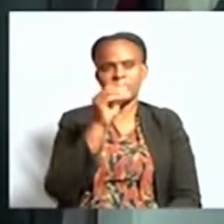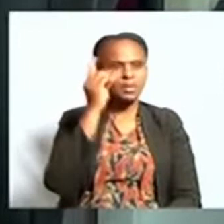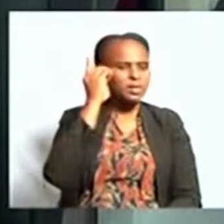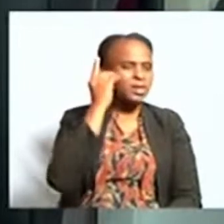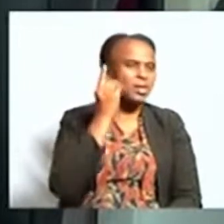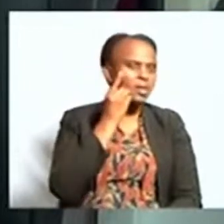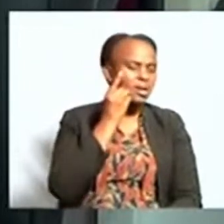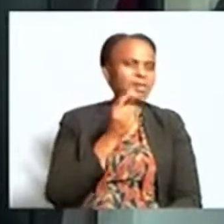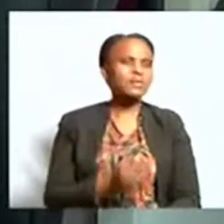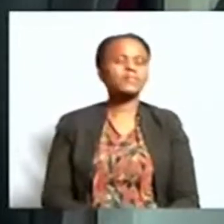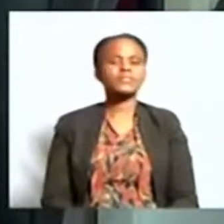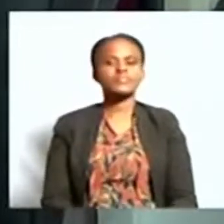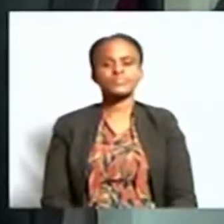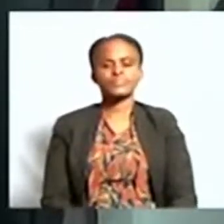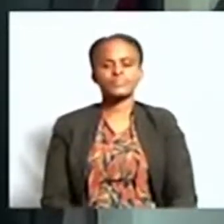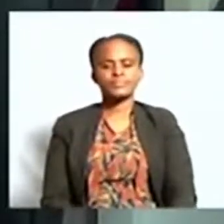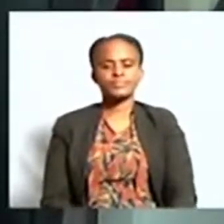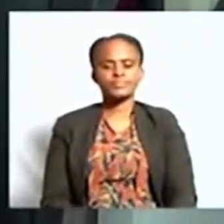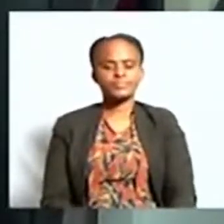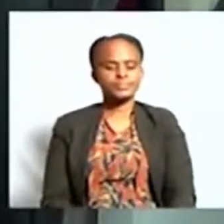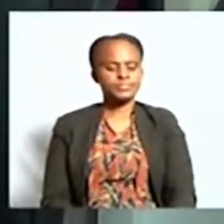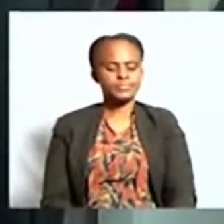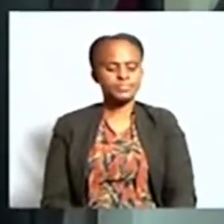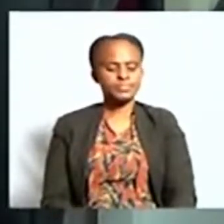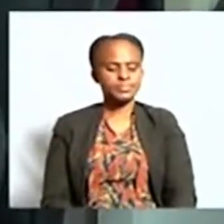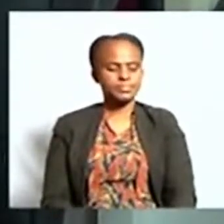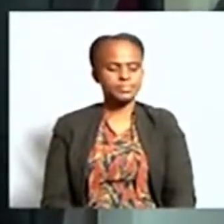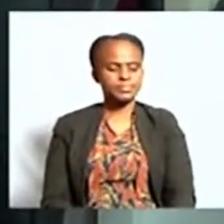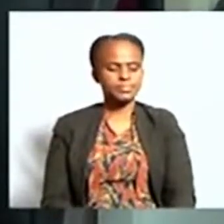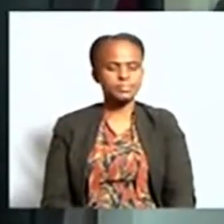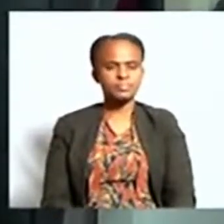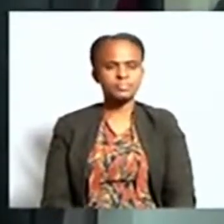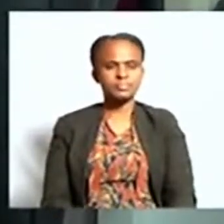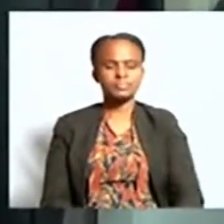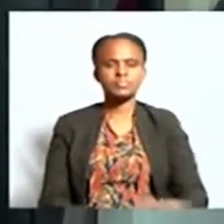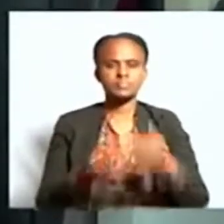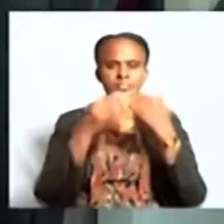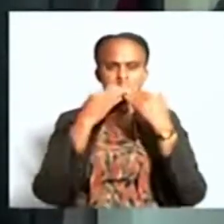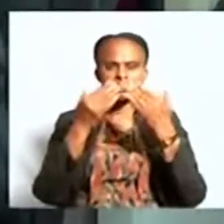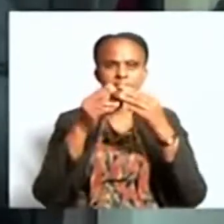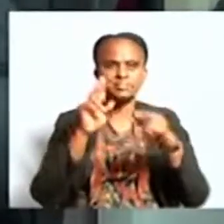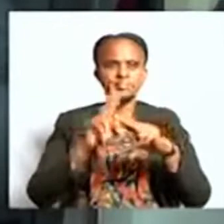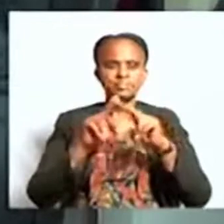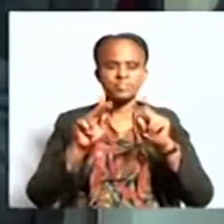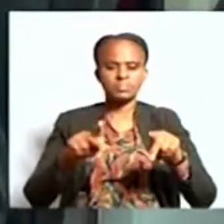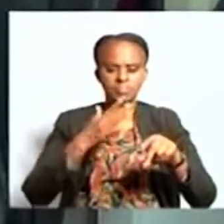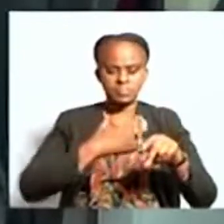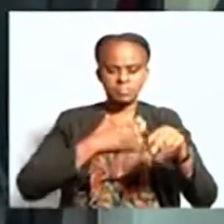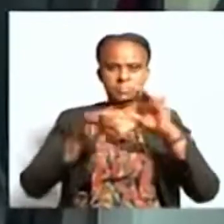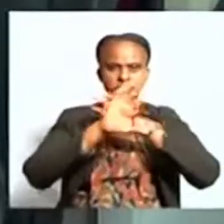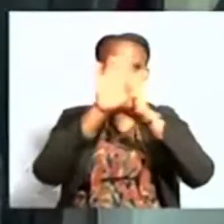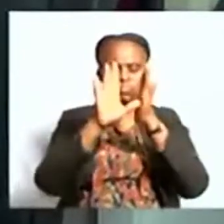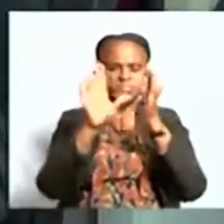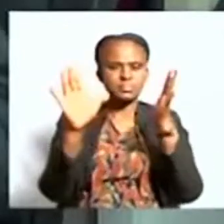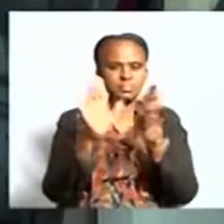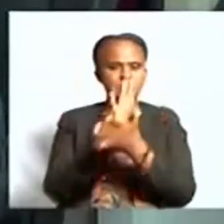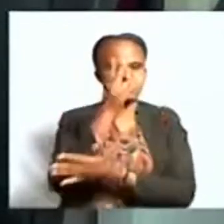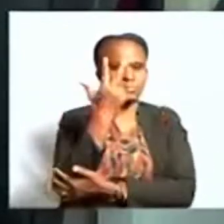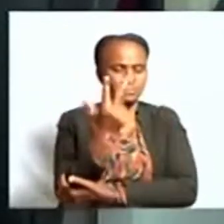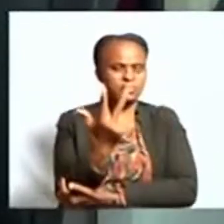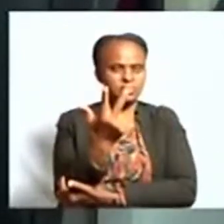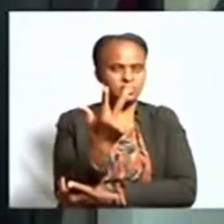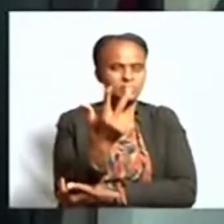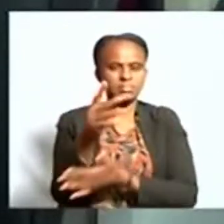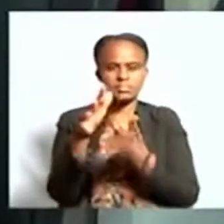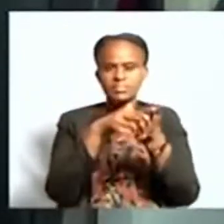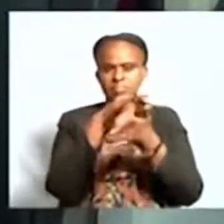Daka. It's okay. Okay. Thank you, Chair. Mine is a clarification on page 3. The